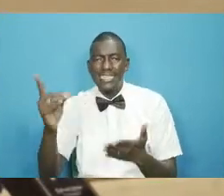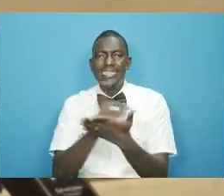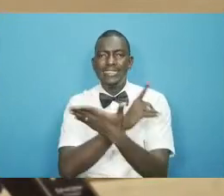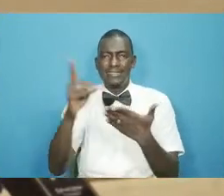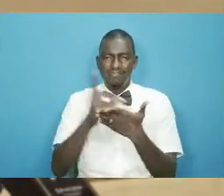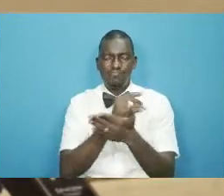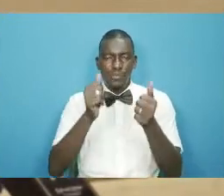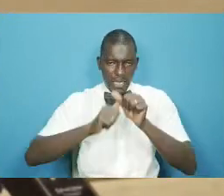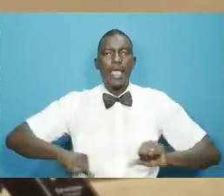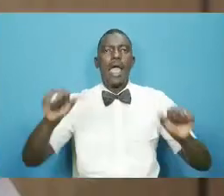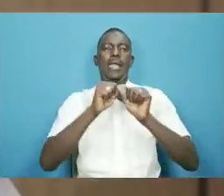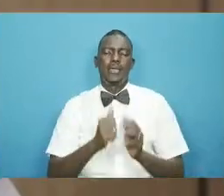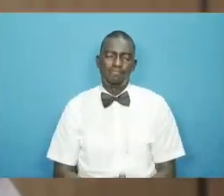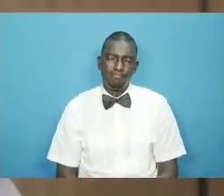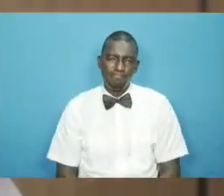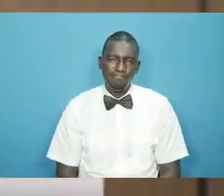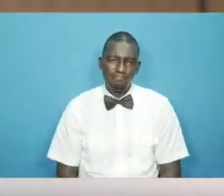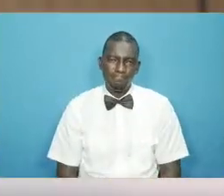administrative areas.